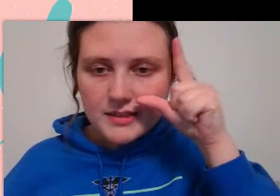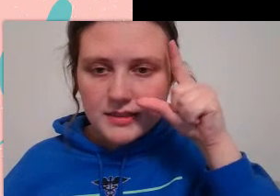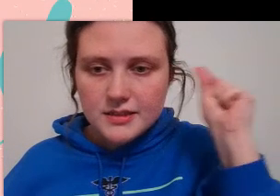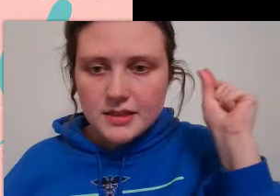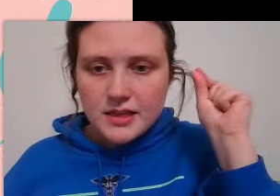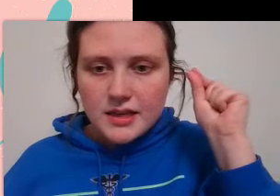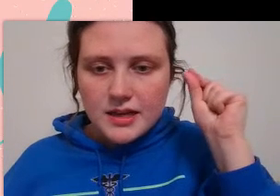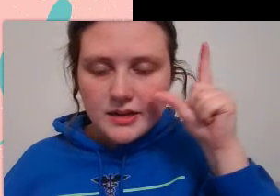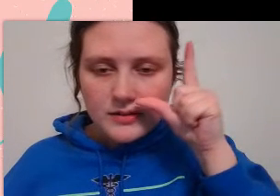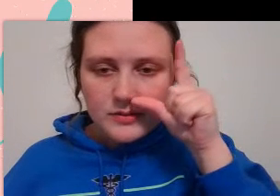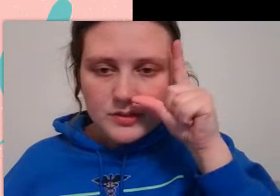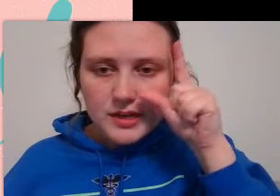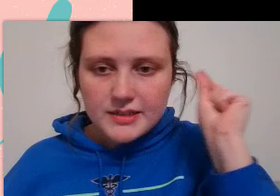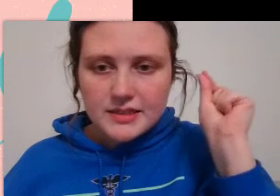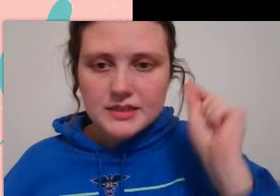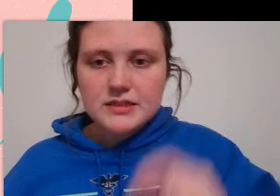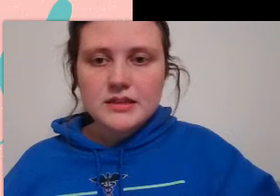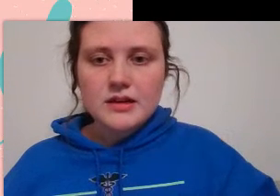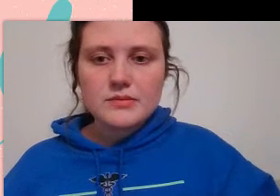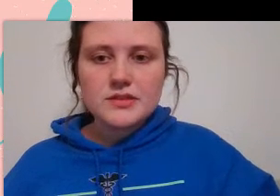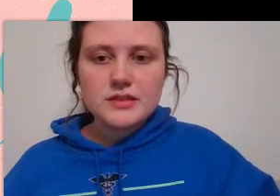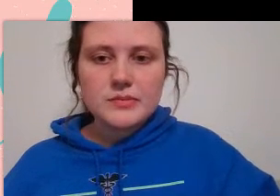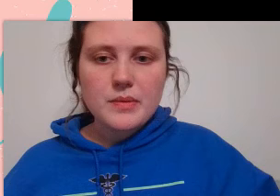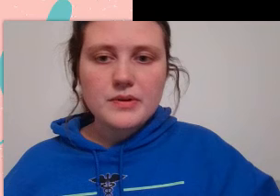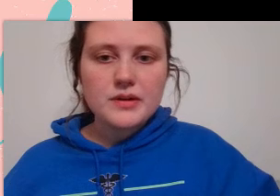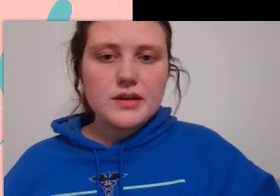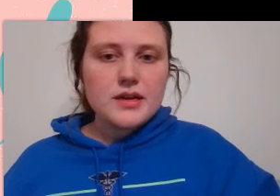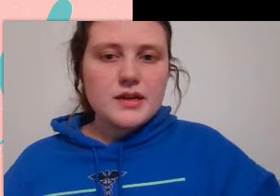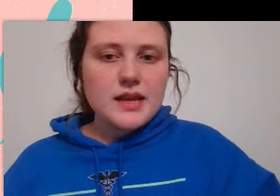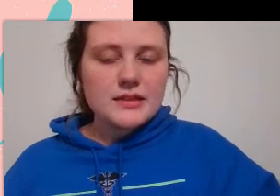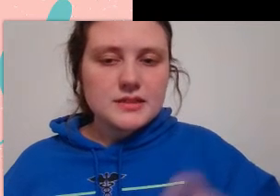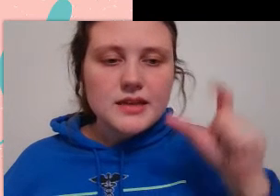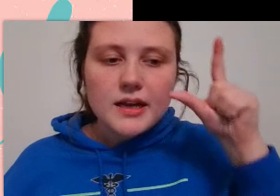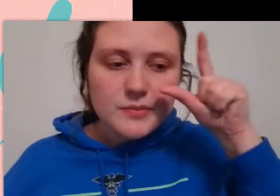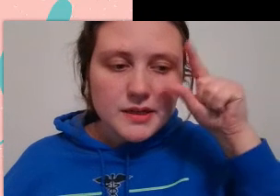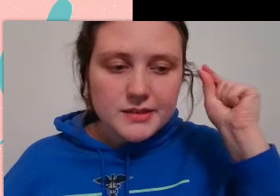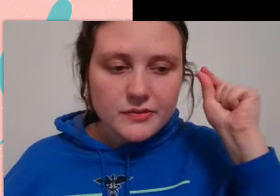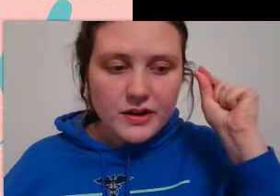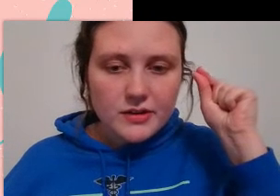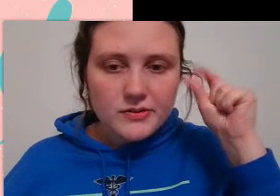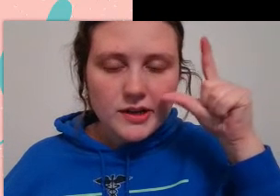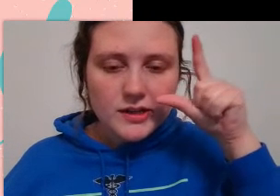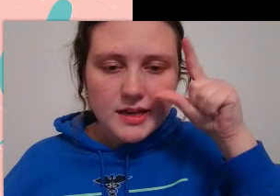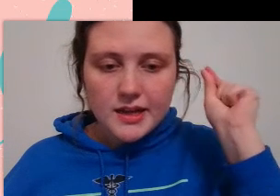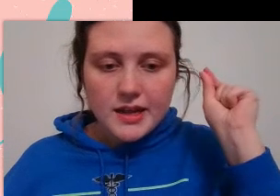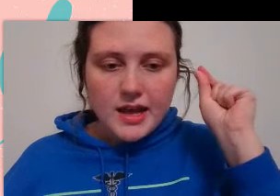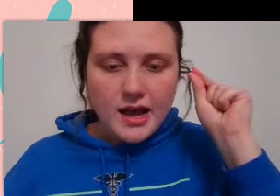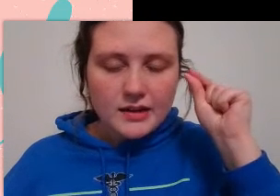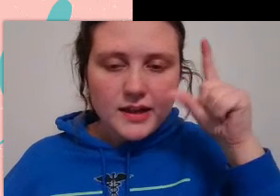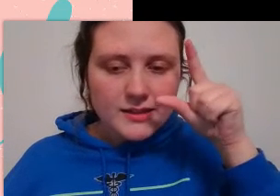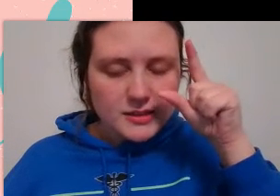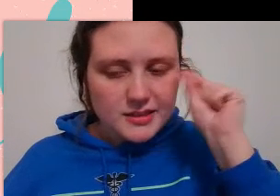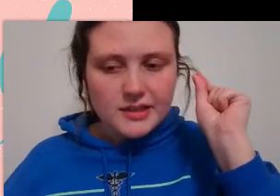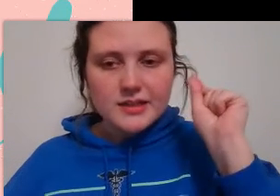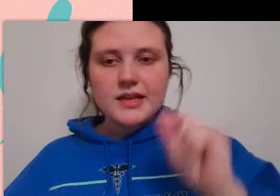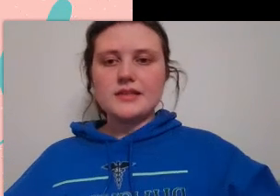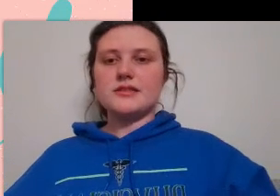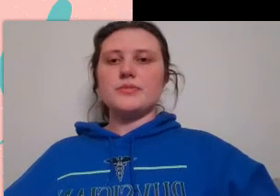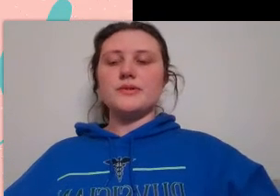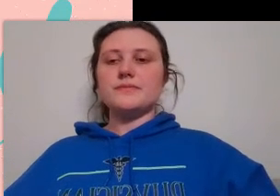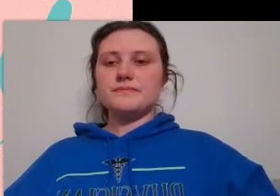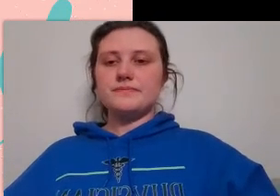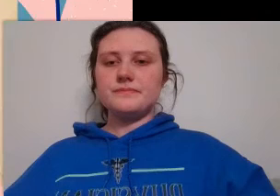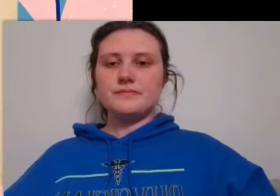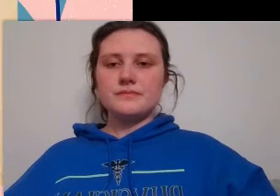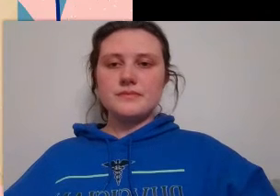for glasses. And I know I've told you guys this. Just remember that's the sign because the founder of Gallaudet had glasses, and it's